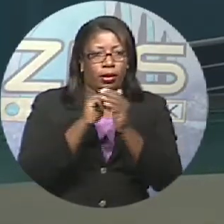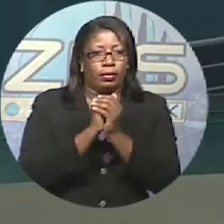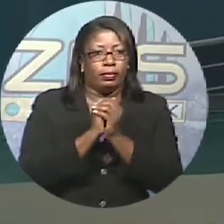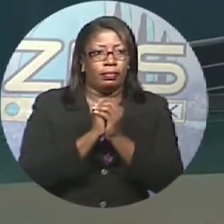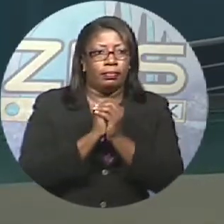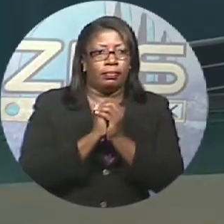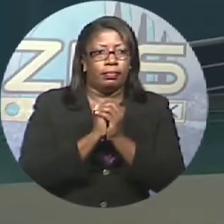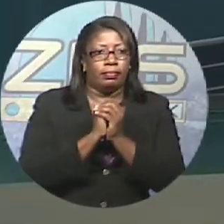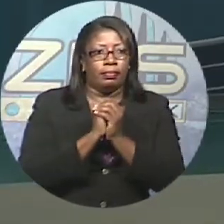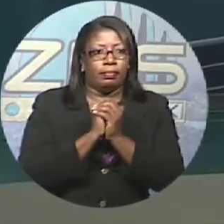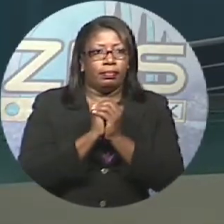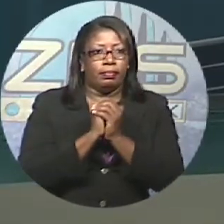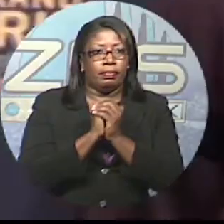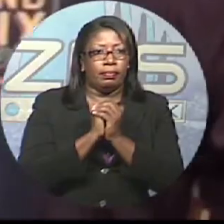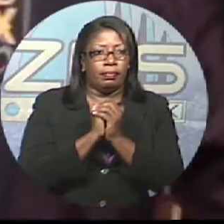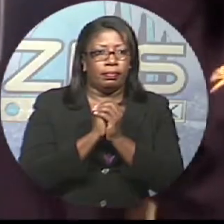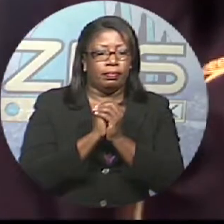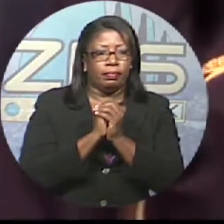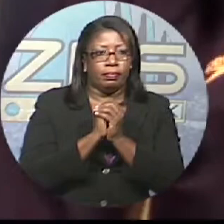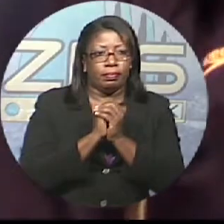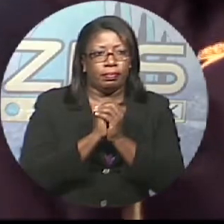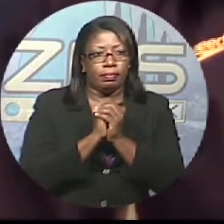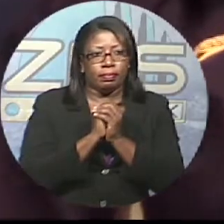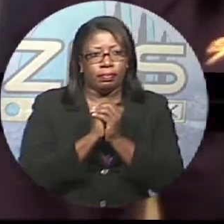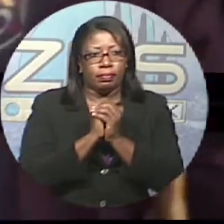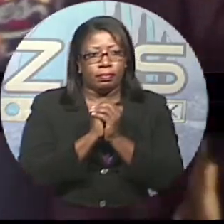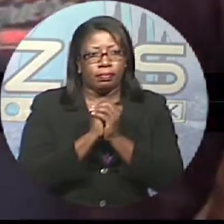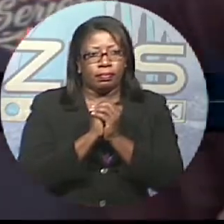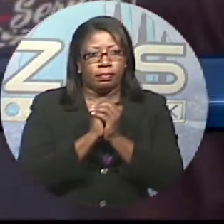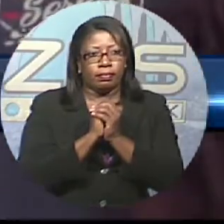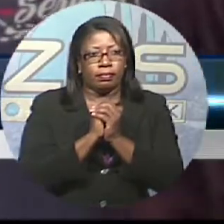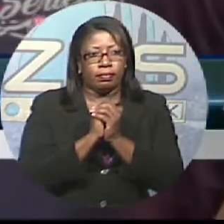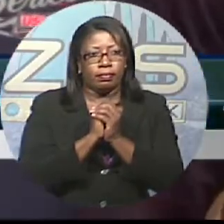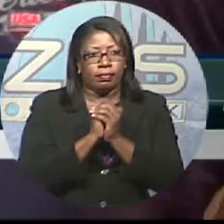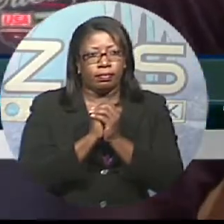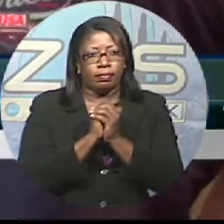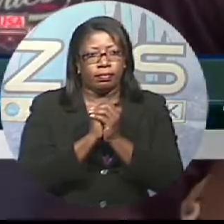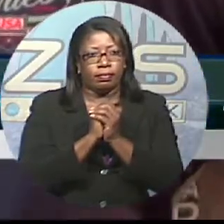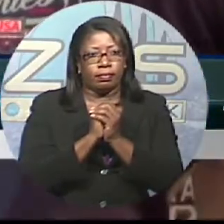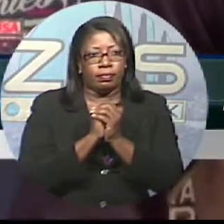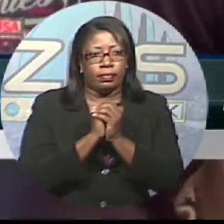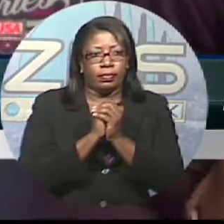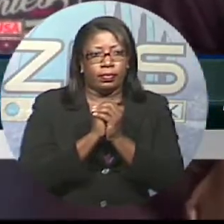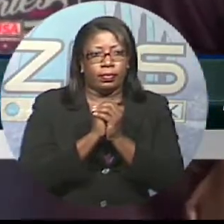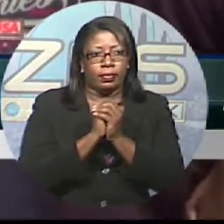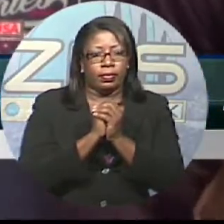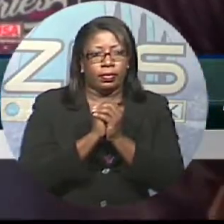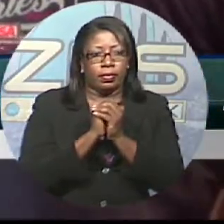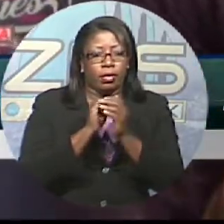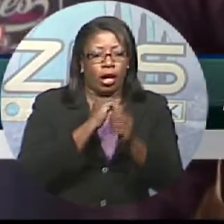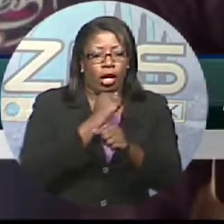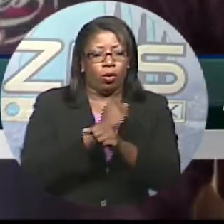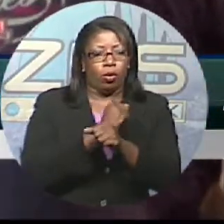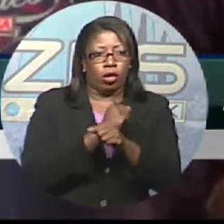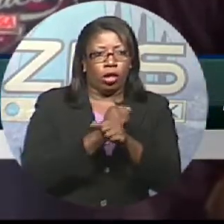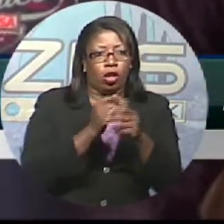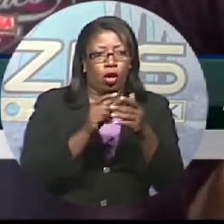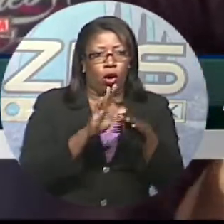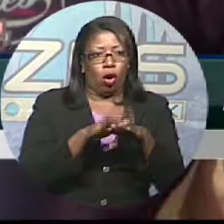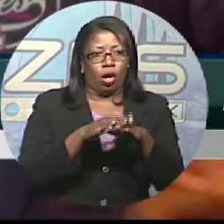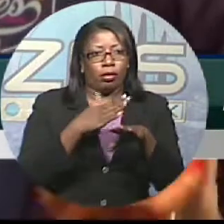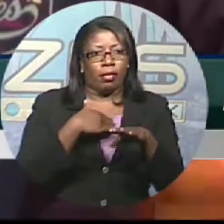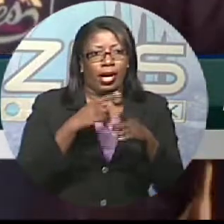26.28 seconds. Expecting that at all. I touched the wall and I was like, oh, okay, there it is. Been working on my start a lot lately,